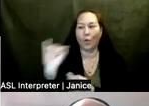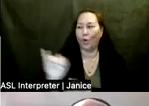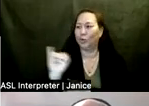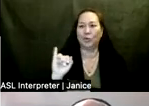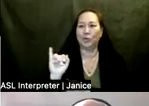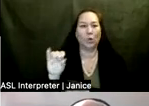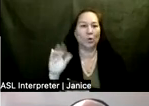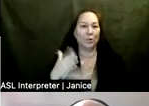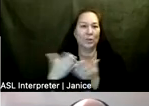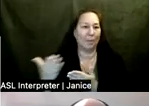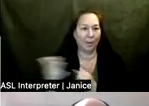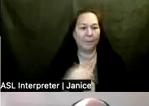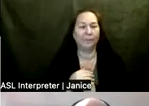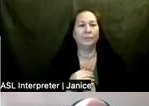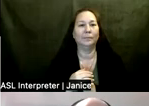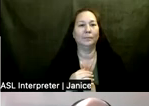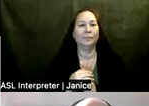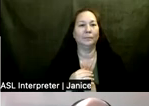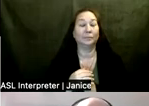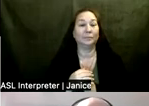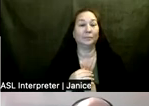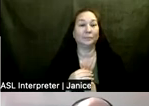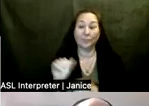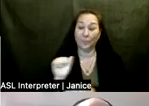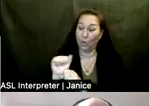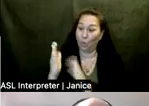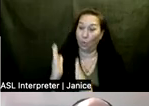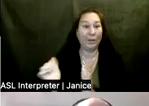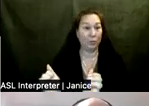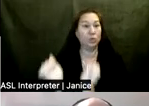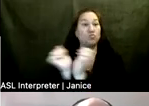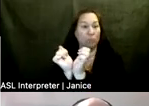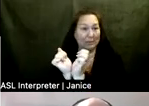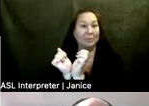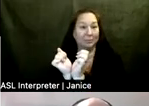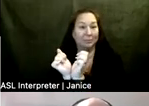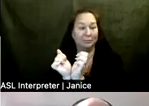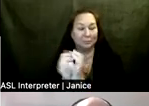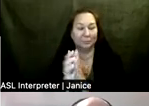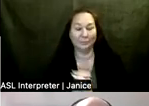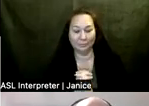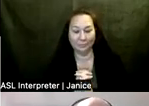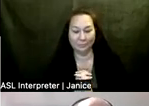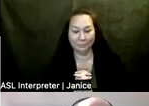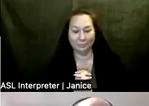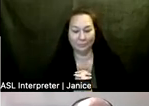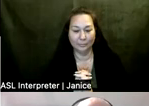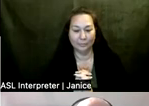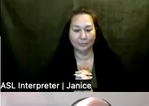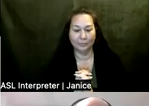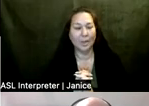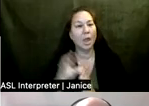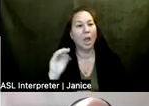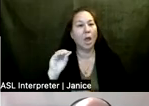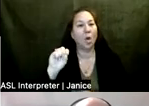sort. Well, the employee was arrested, and eventually OSHA developed